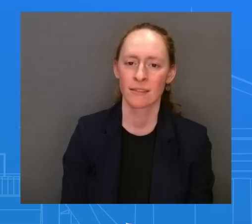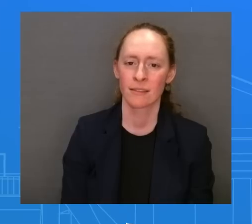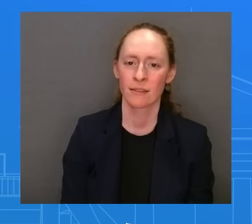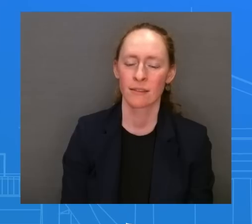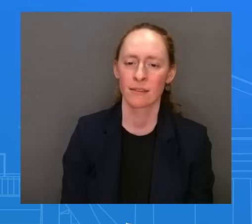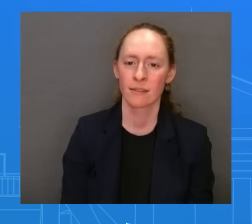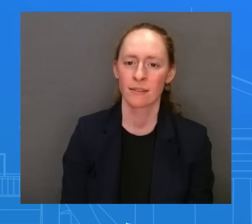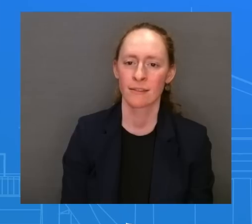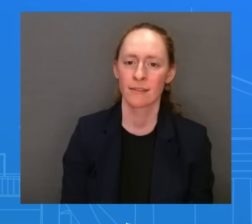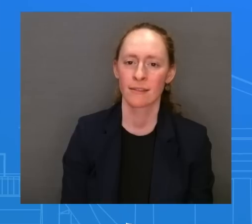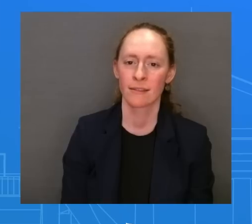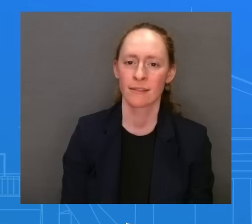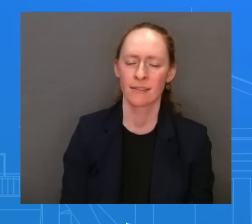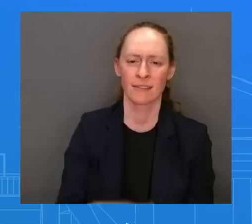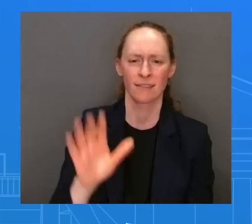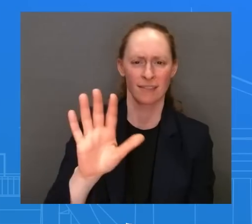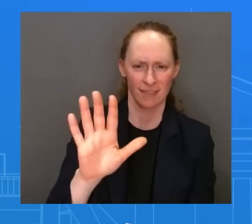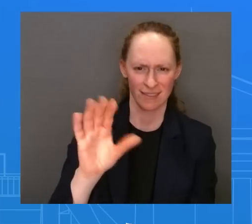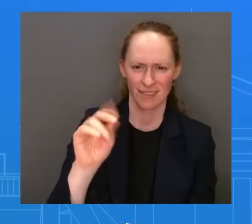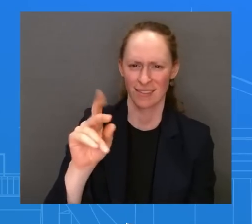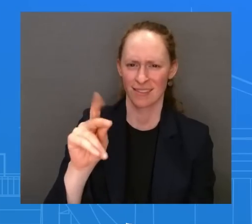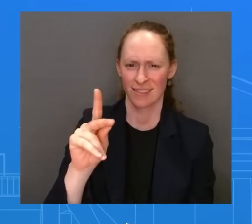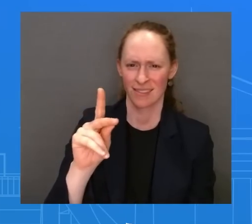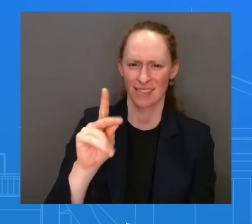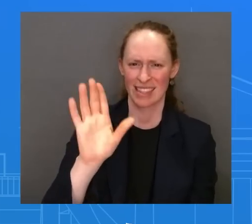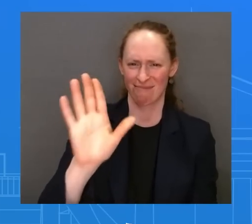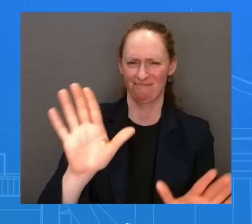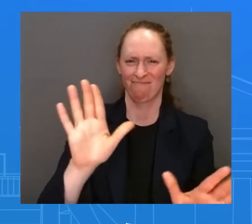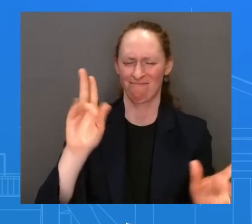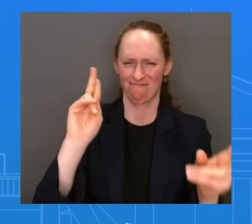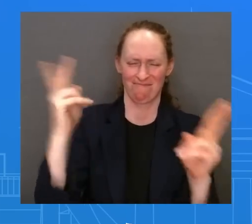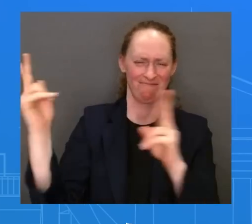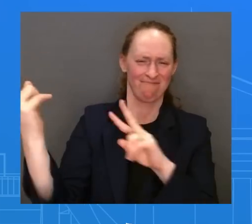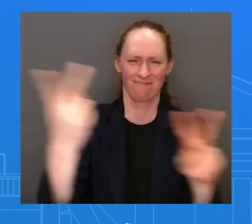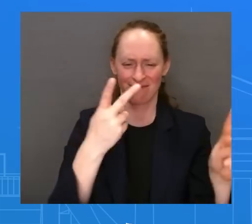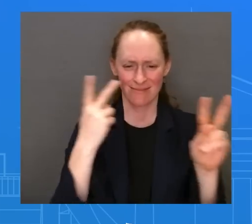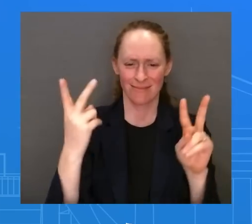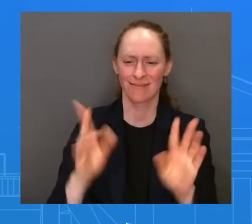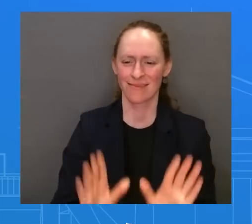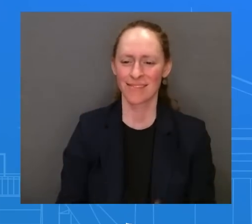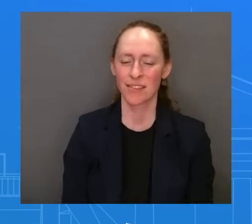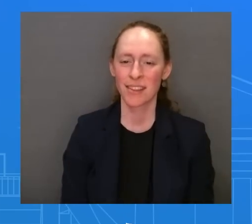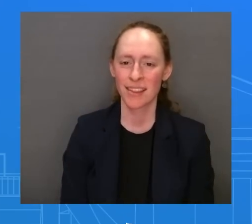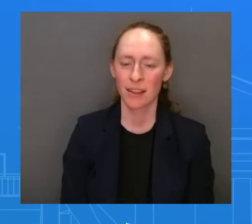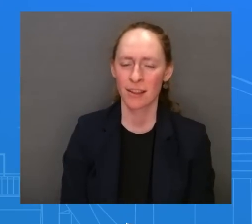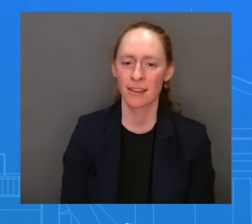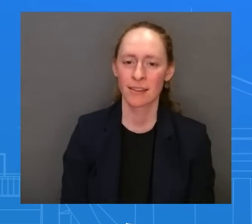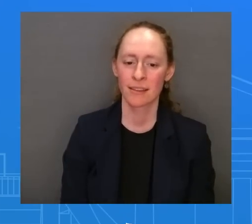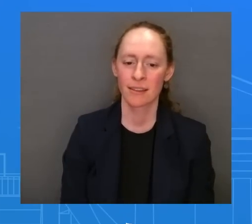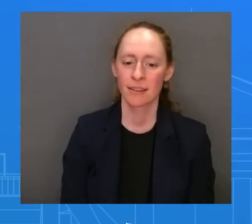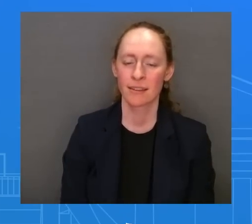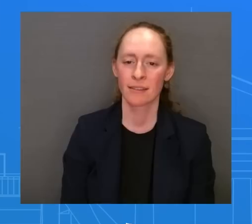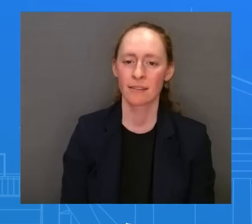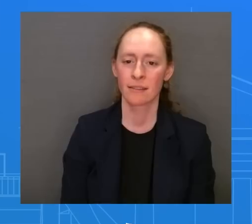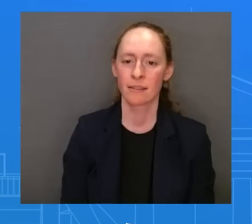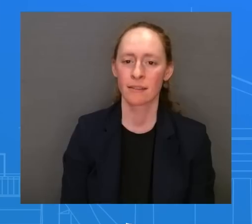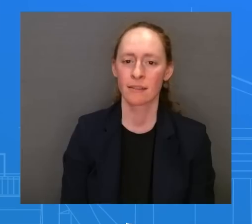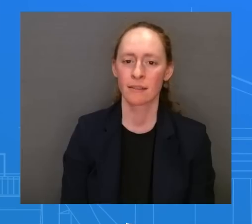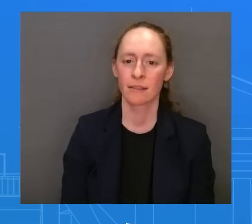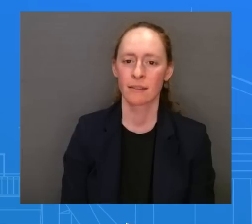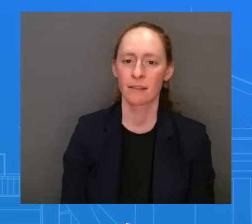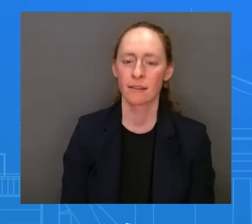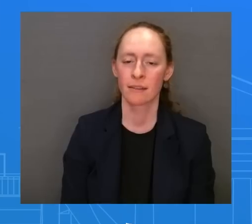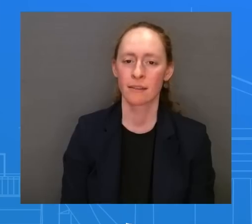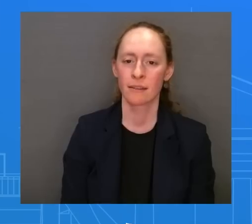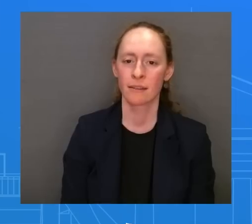misunderstood out there there was a retrograde plan working towards withdrawal where bases that we were